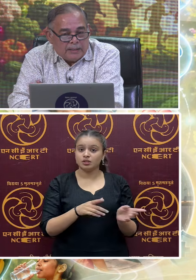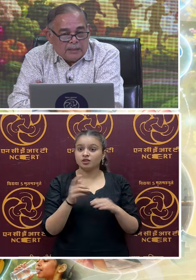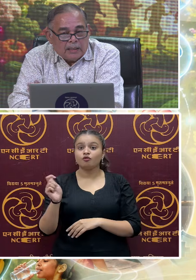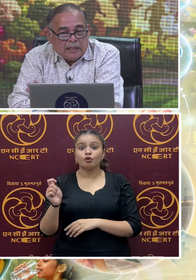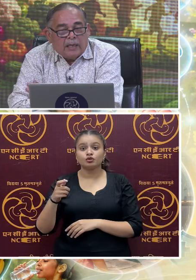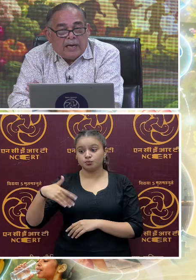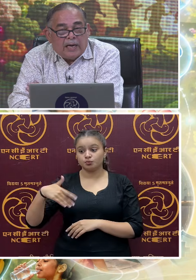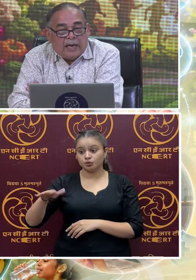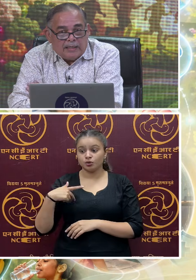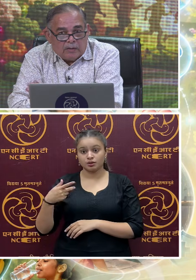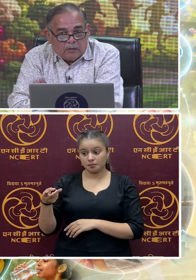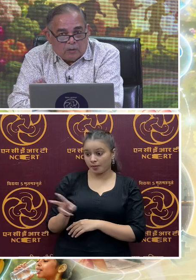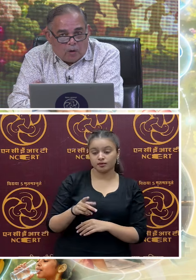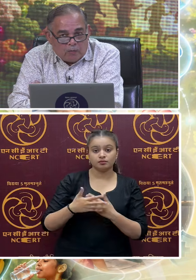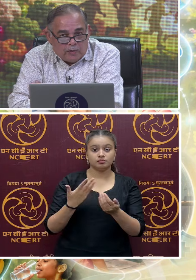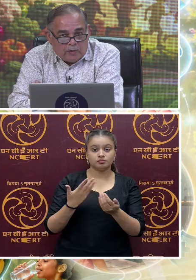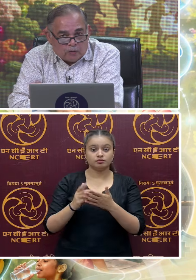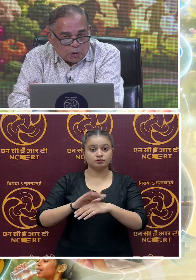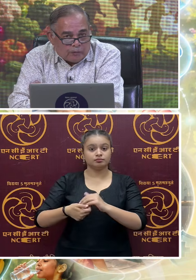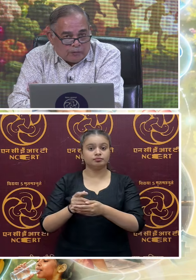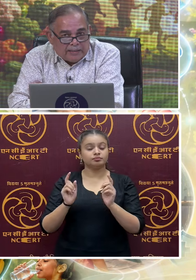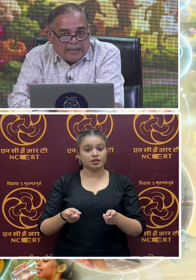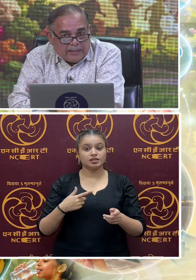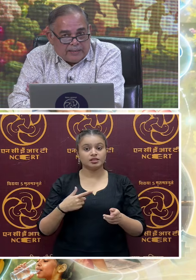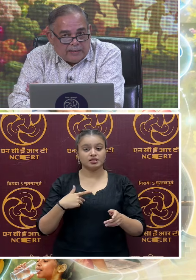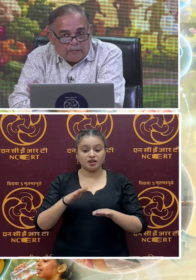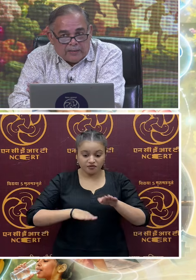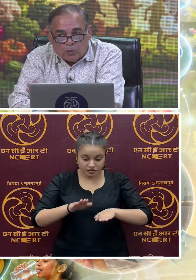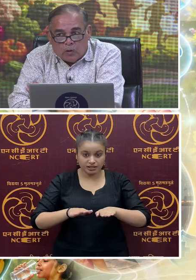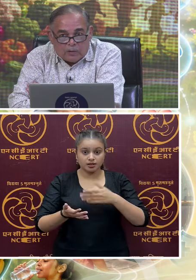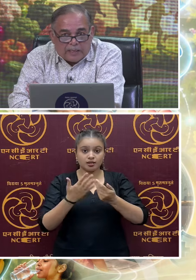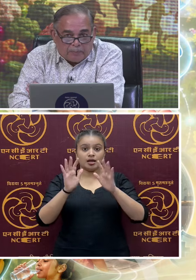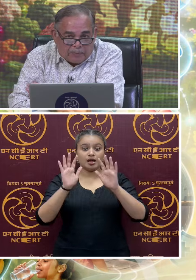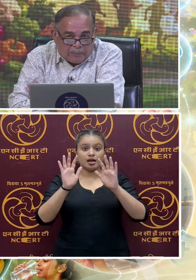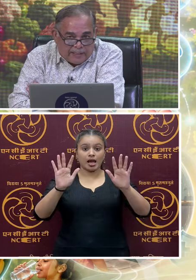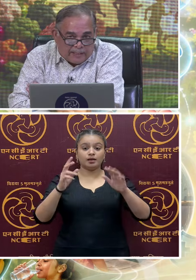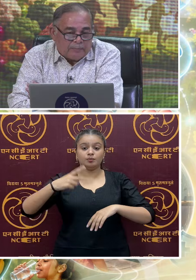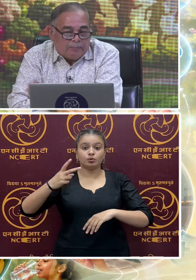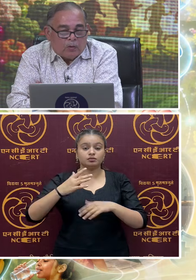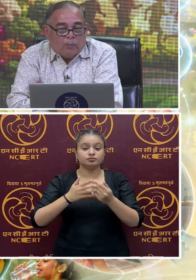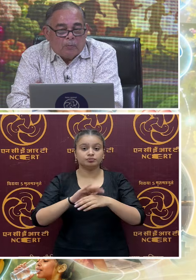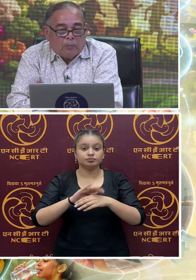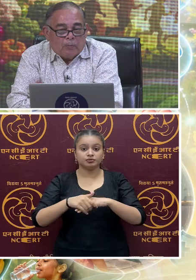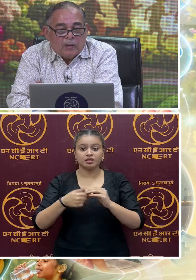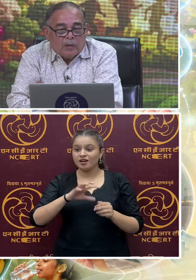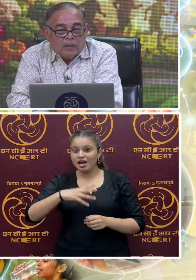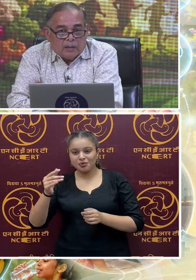toilet, and always wash your feet and hand when you go out and play and come back